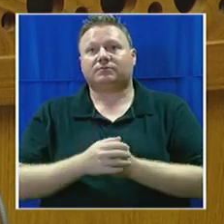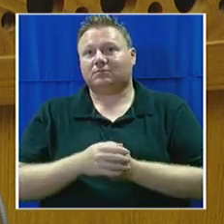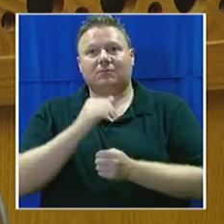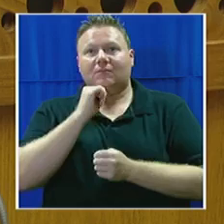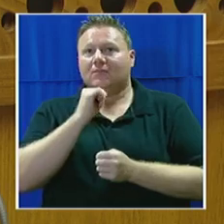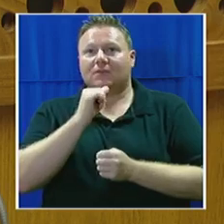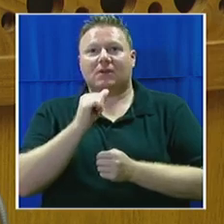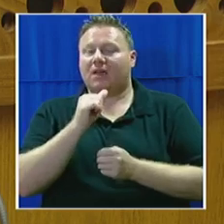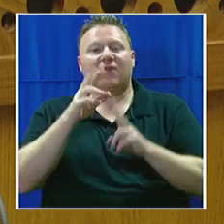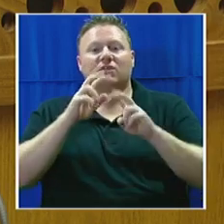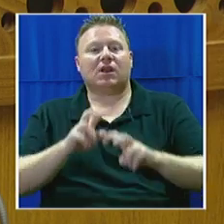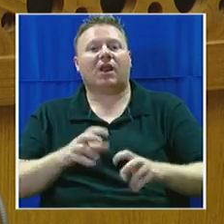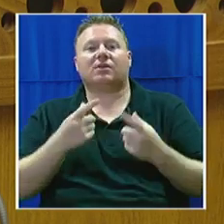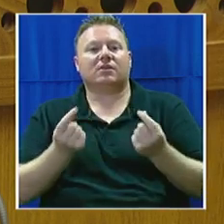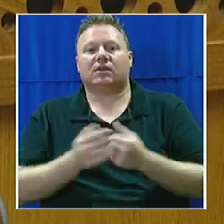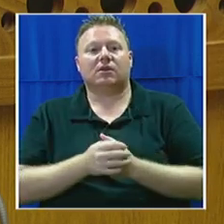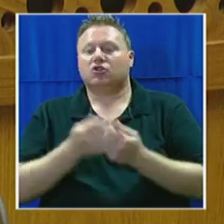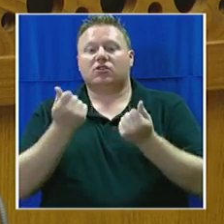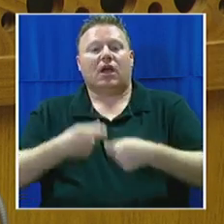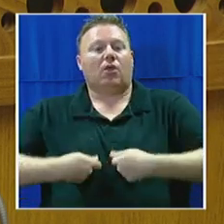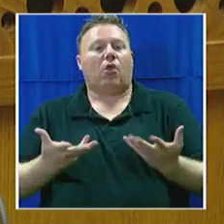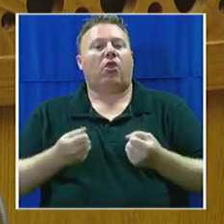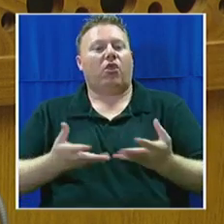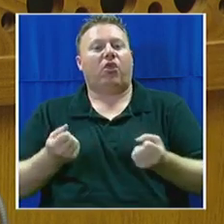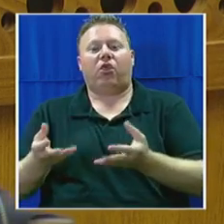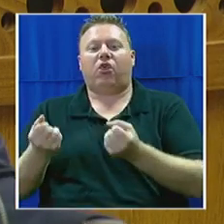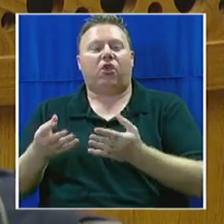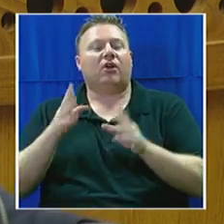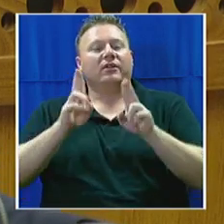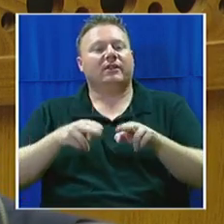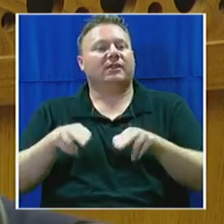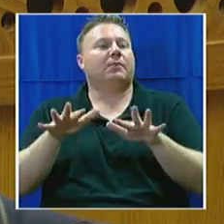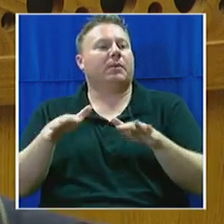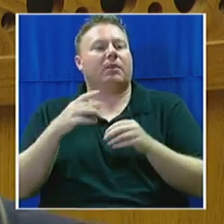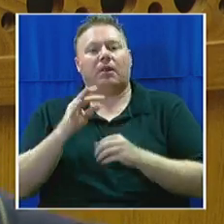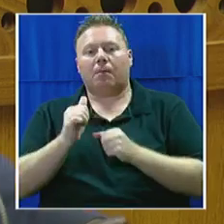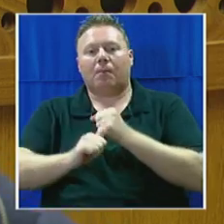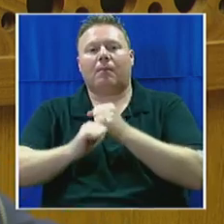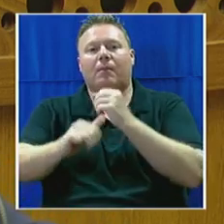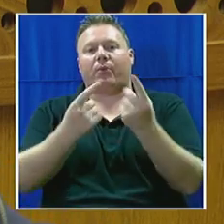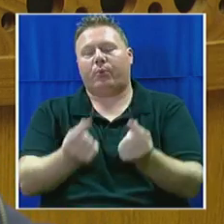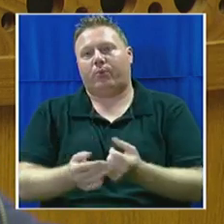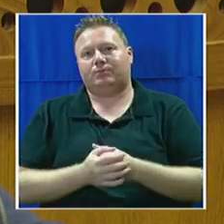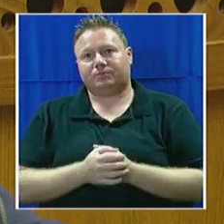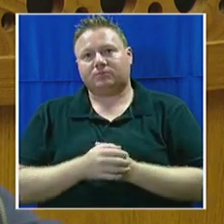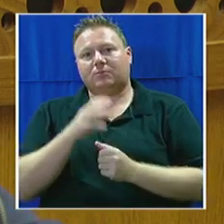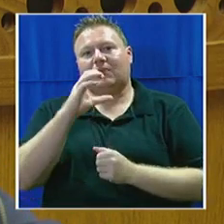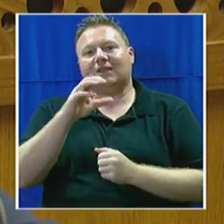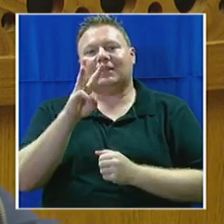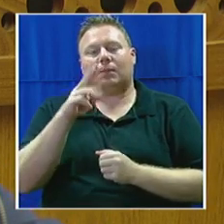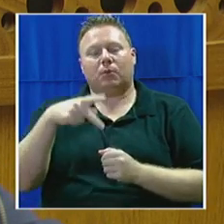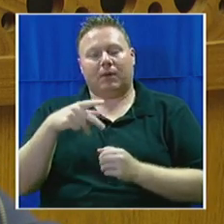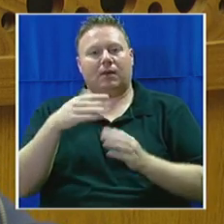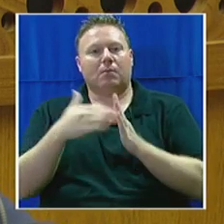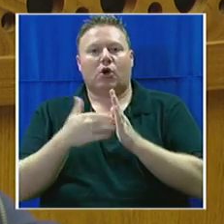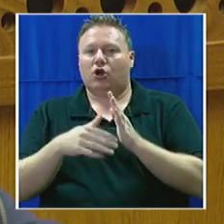done such an analysis. They just hand out cash to dead people every month. The CWP program must be scrapped because